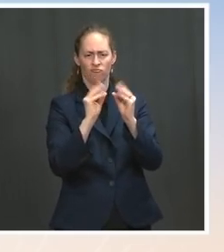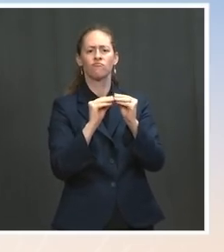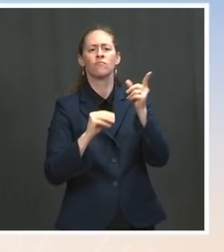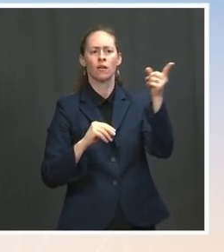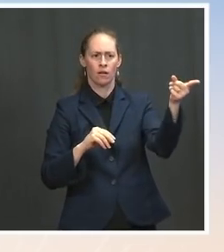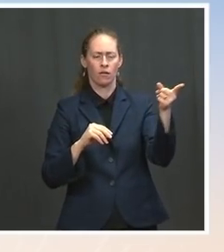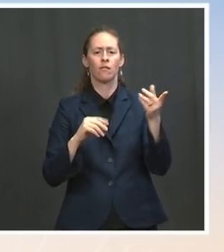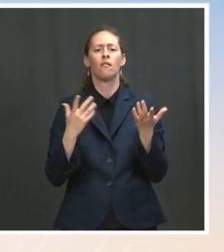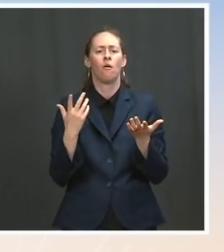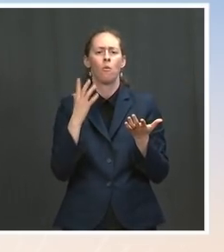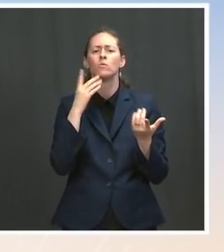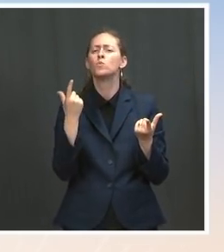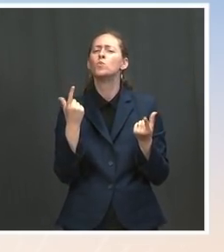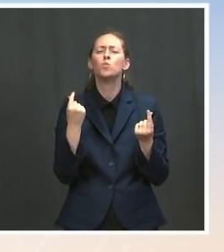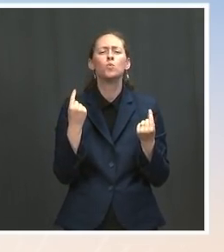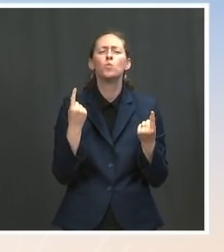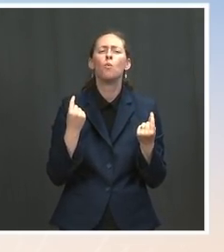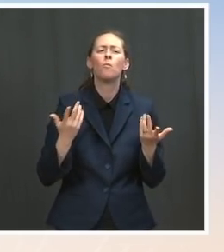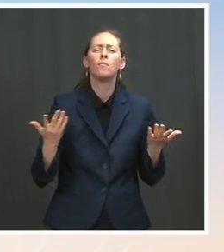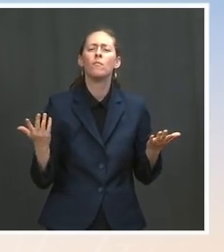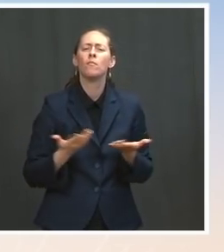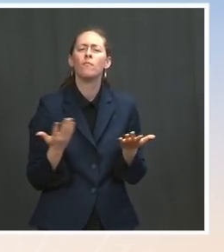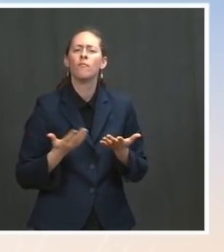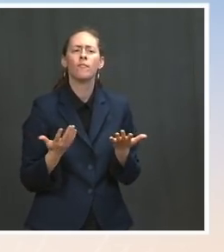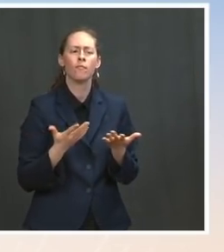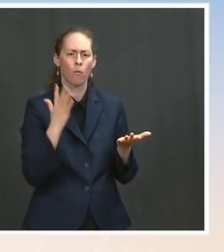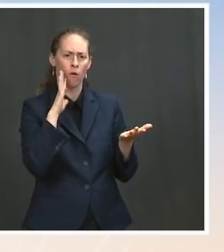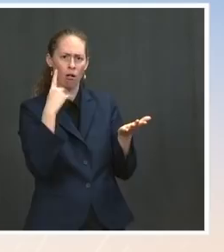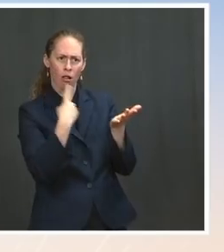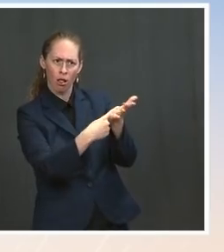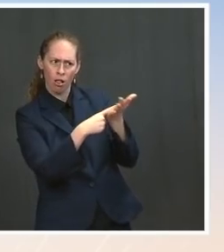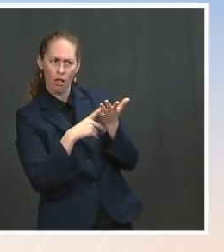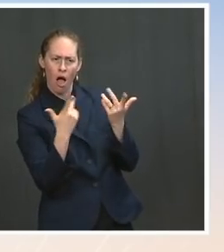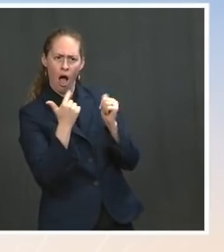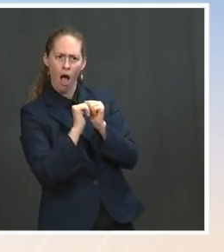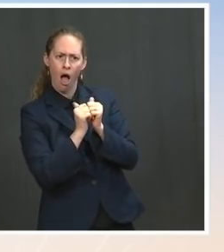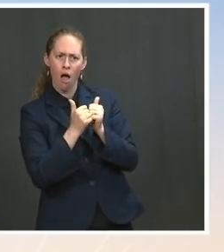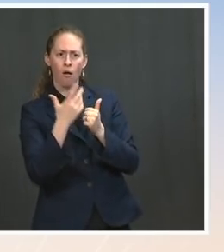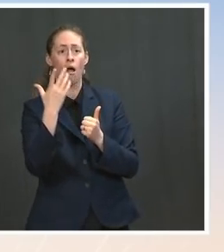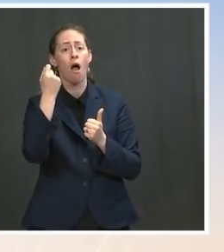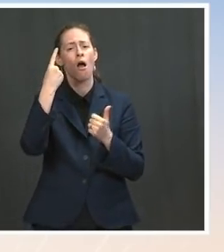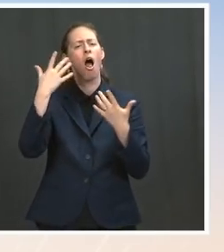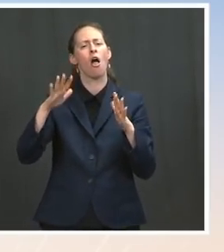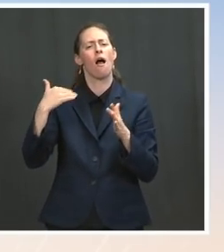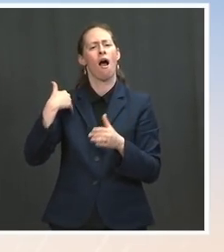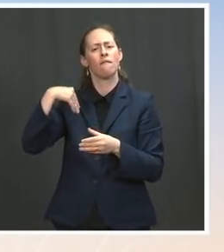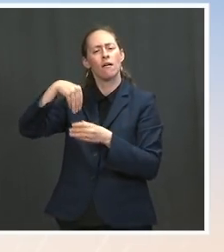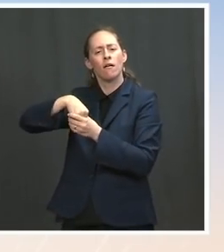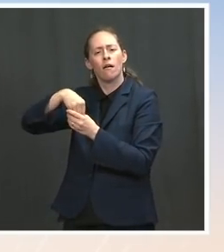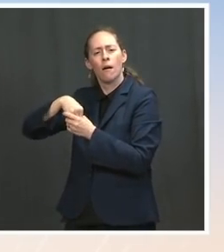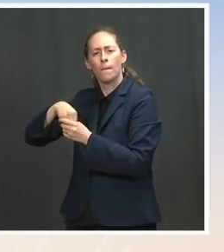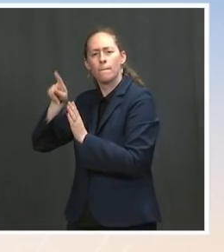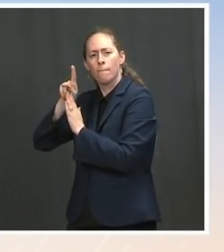of how we may respond. But of course, there's an internal policy review process to consider that. We're in direct